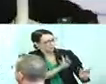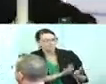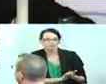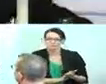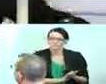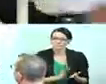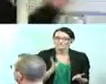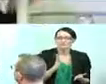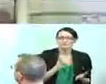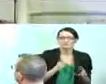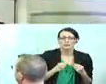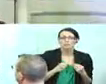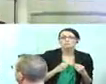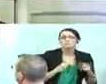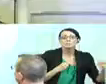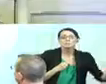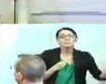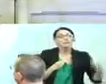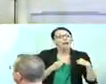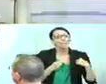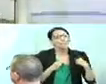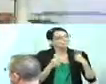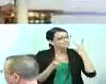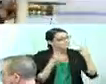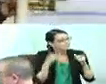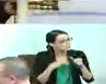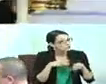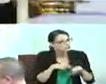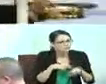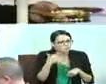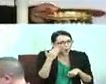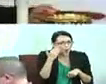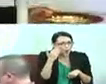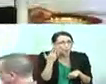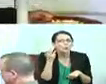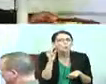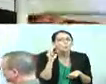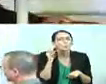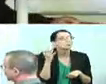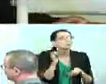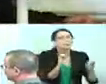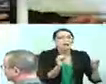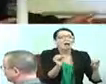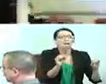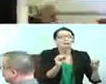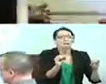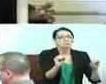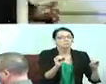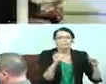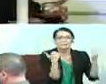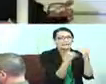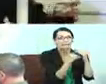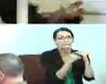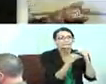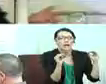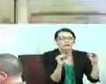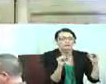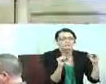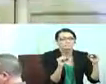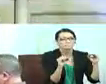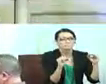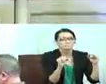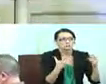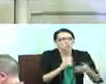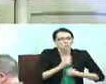And those of you who are visiting for the first time, please know that there's nothing holding you back. That you